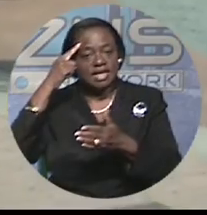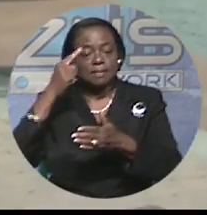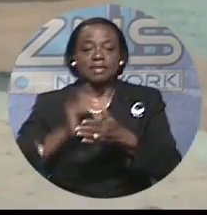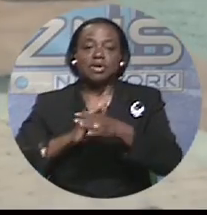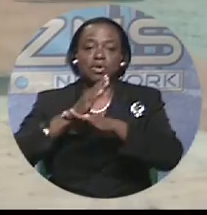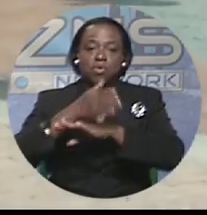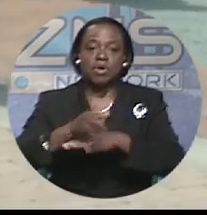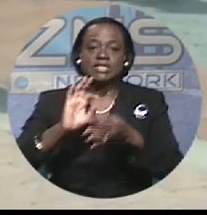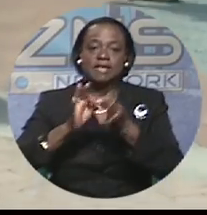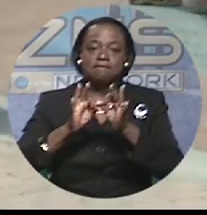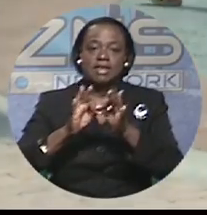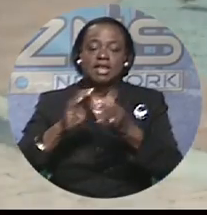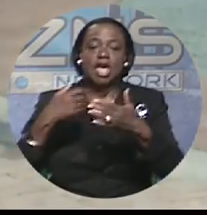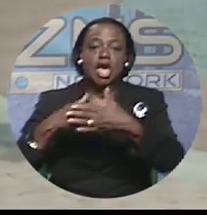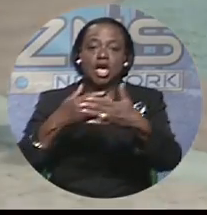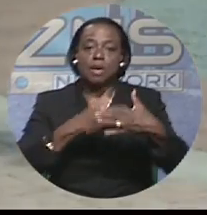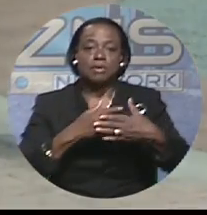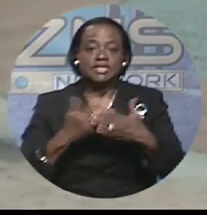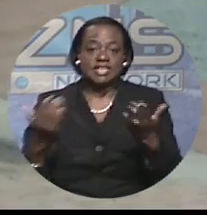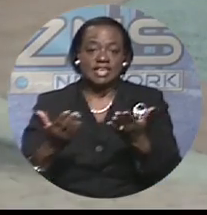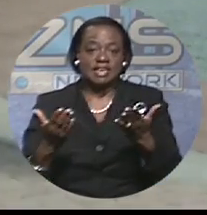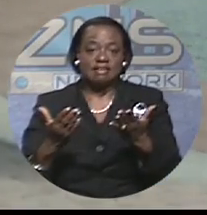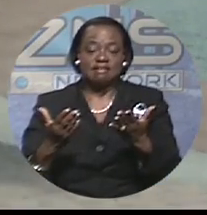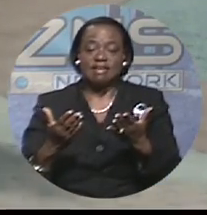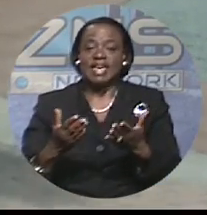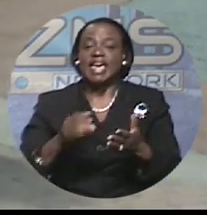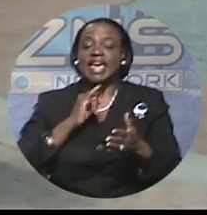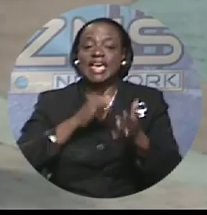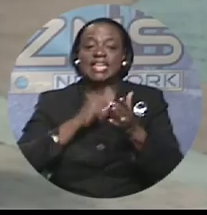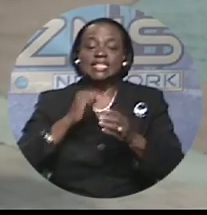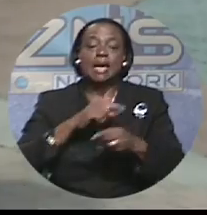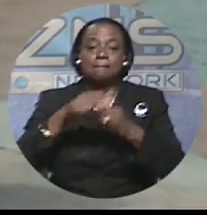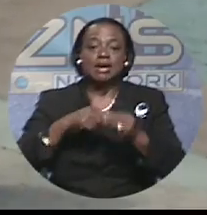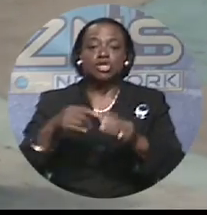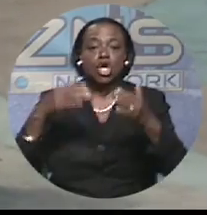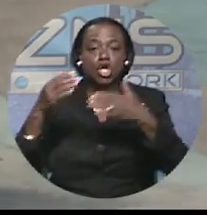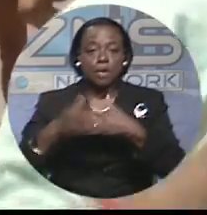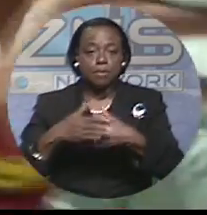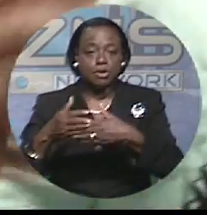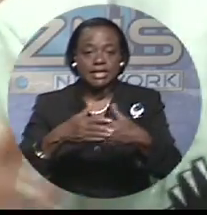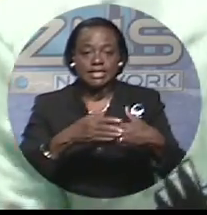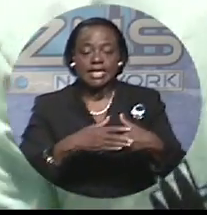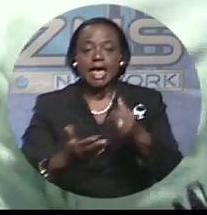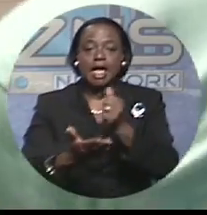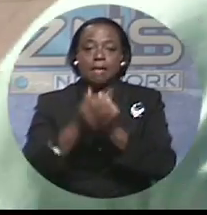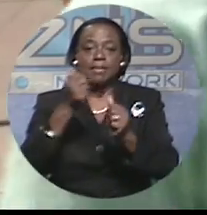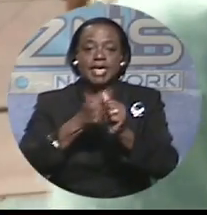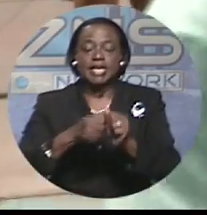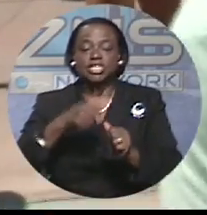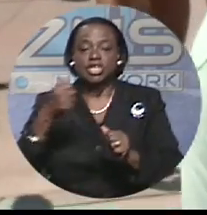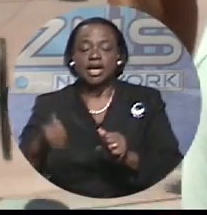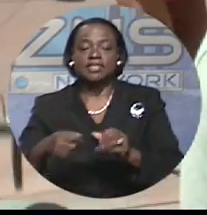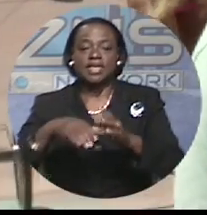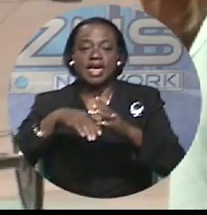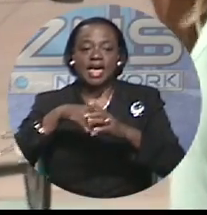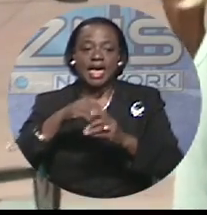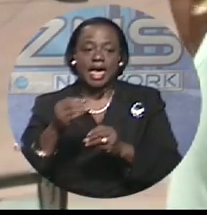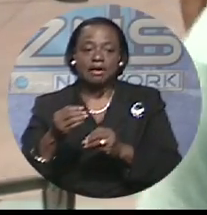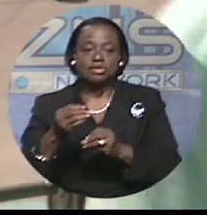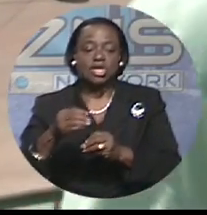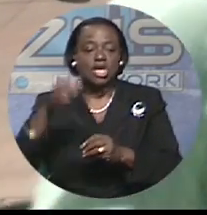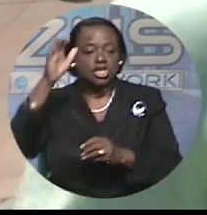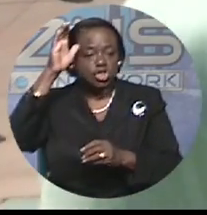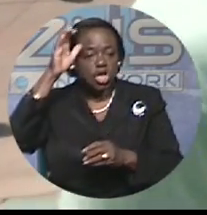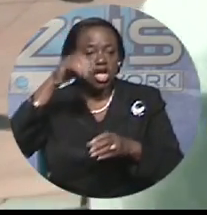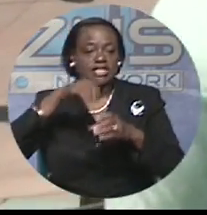Actually, it's amazing. CrossFit is about community and about helping each other out. The guys both in Freeport and Charles here in